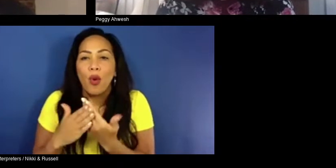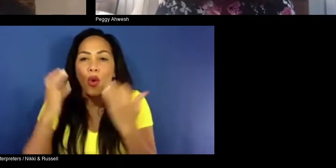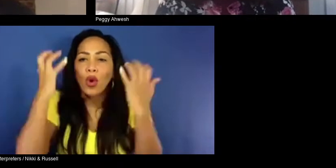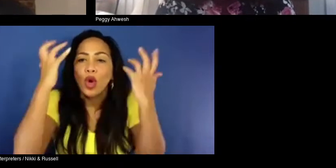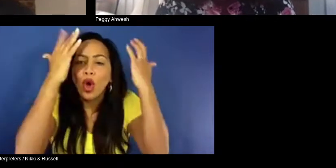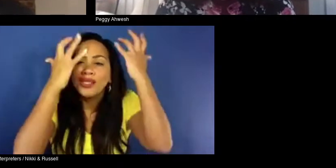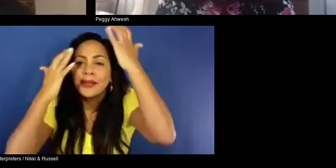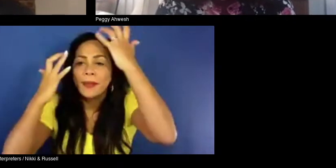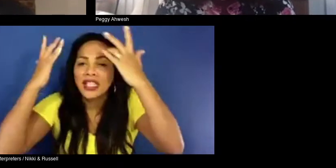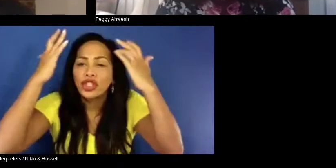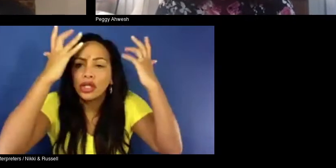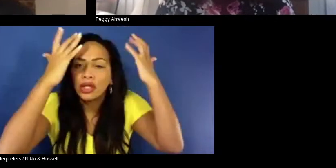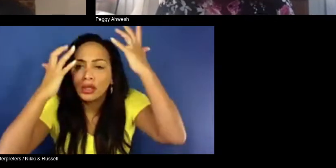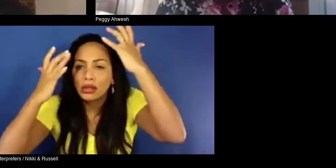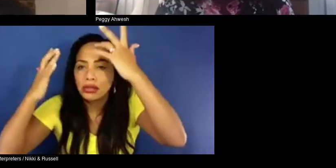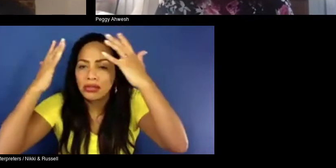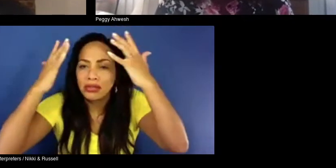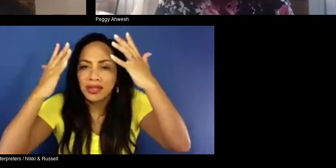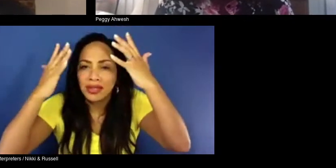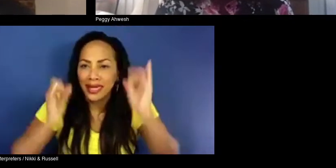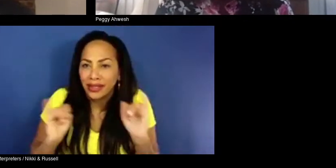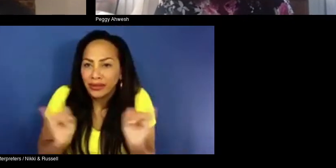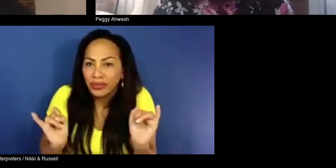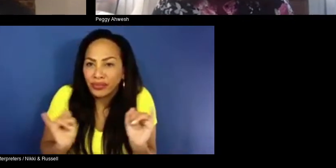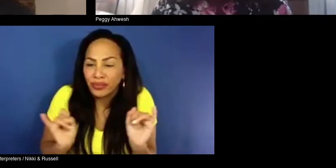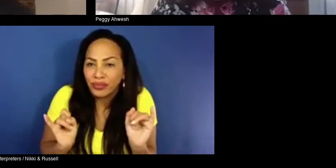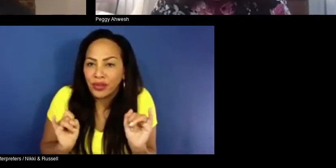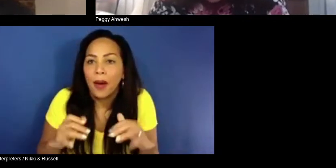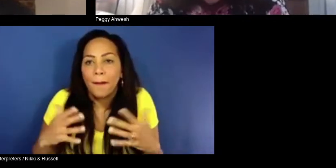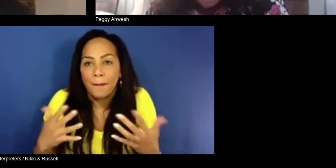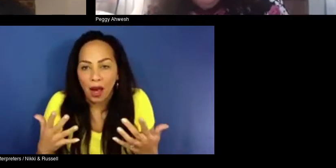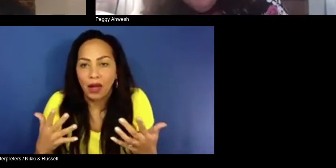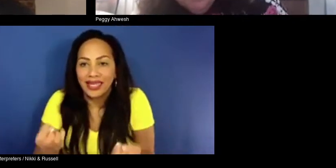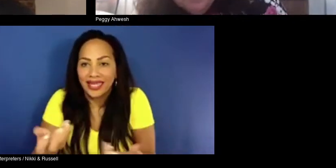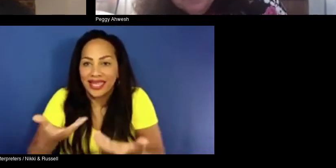kind of contemplation of the living and the dead.